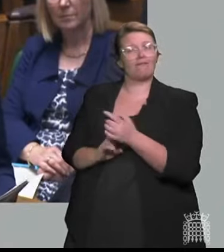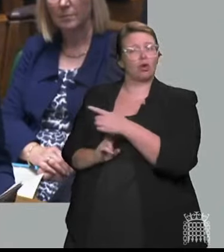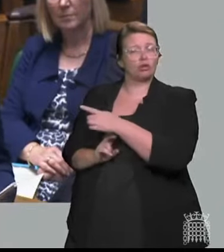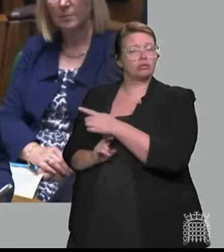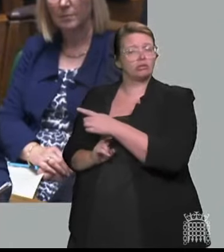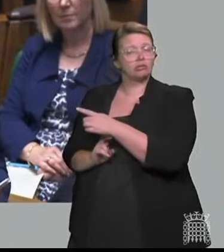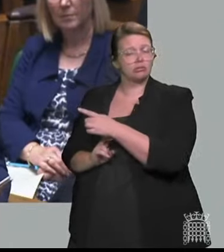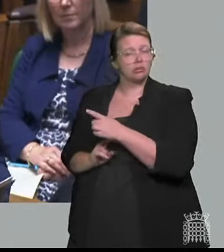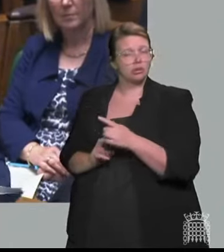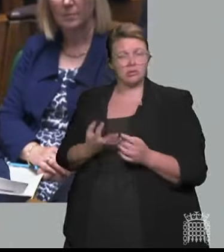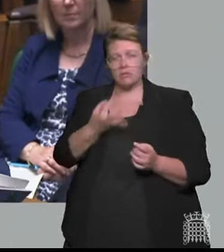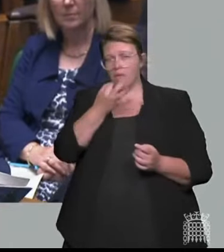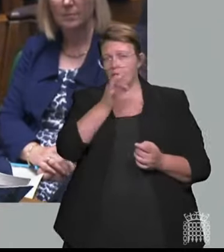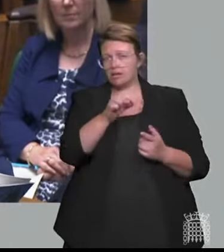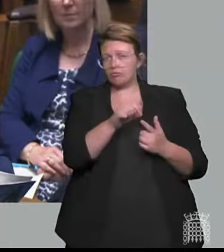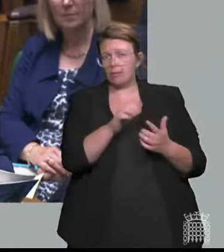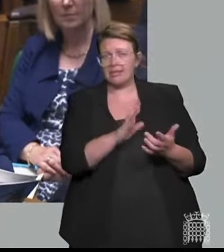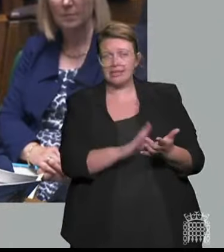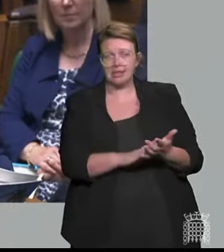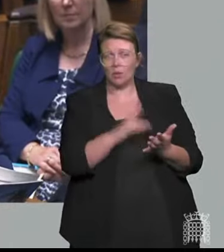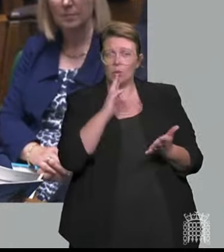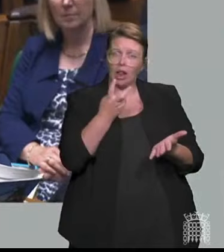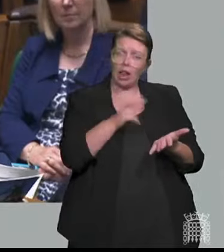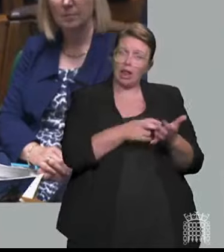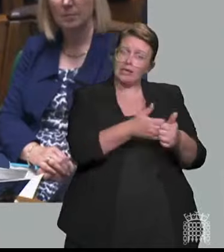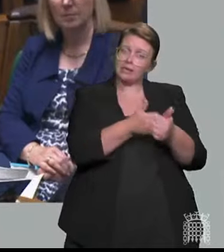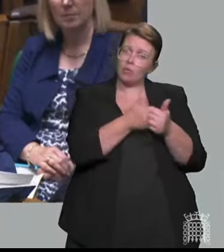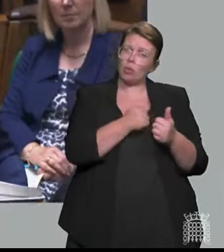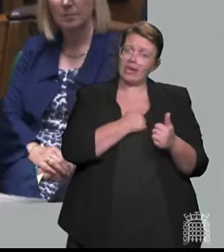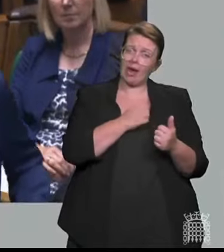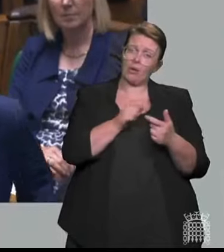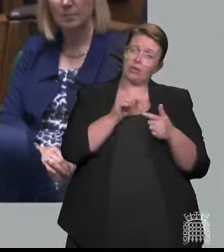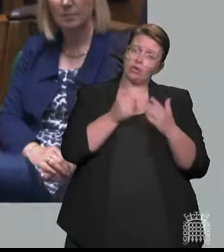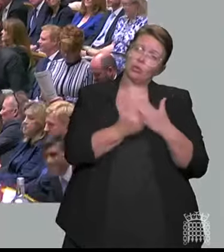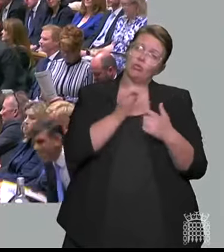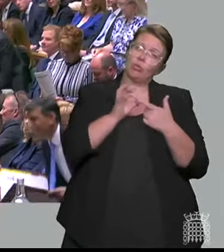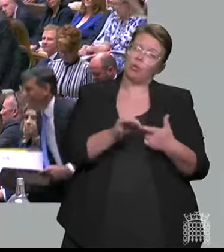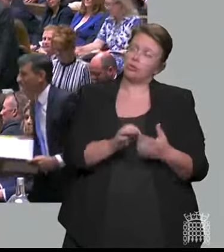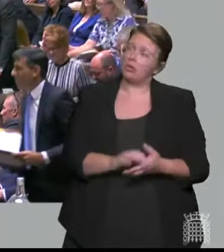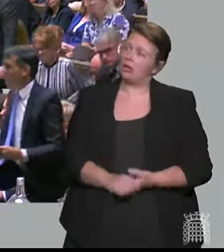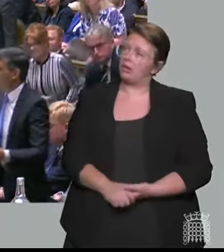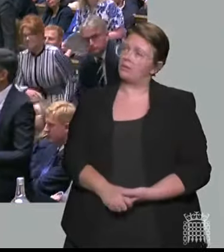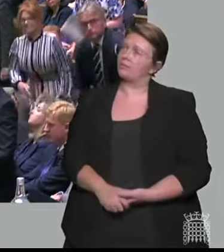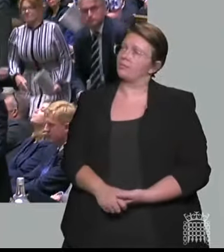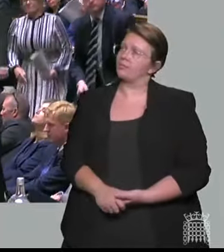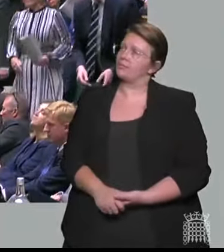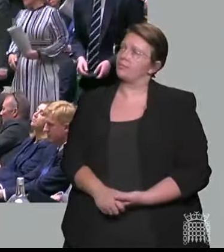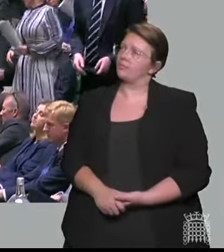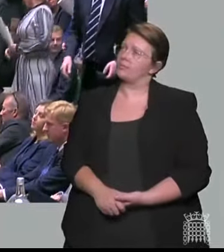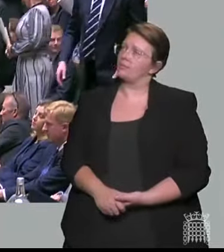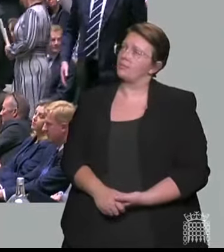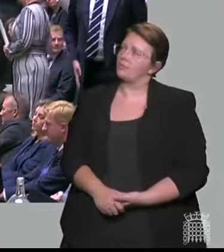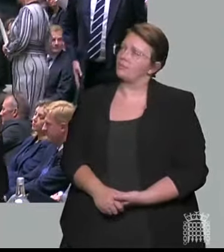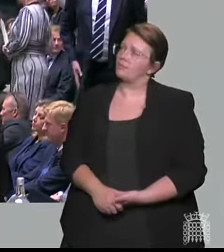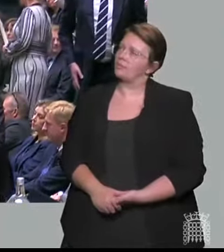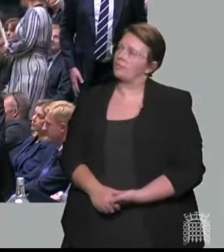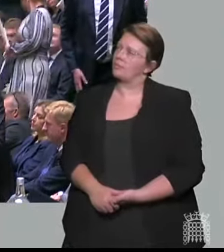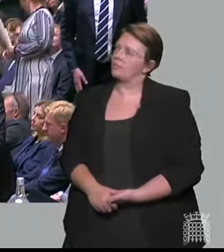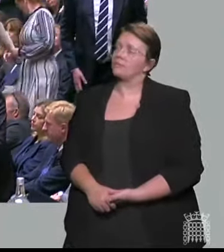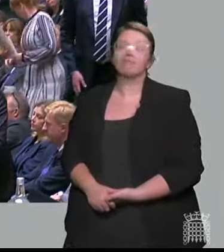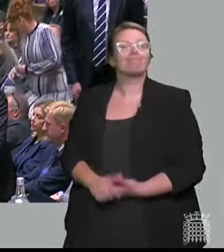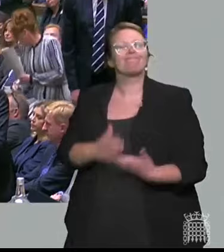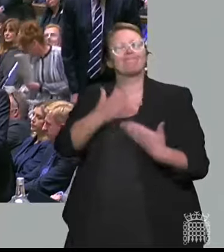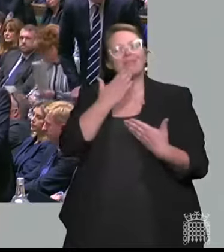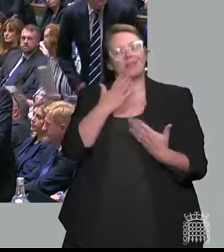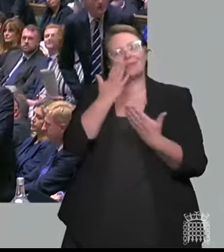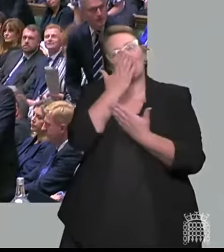So would the Prime Minister consider adding his name to our list of supporters as well? Well, I'm grateful to my honourable friend and the